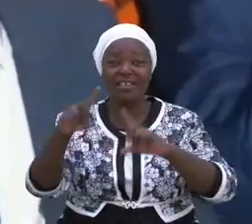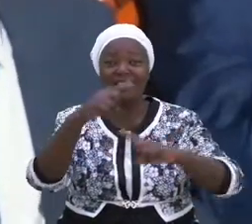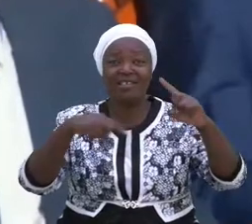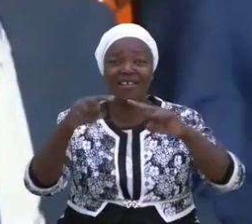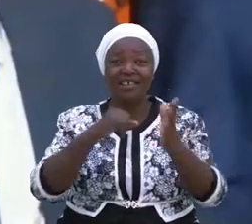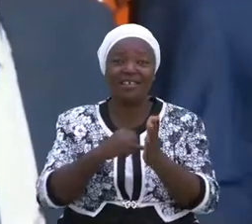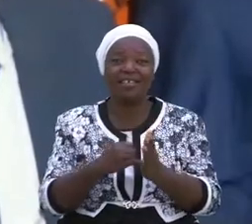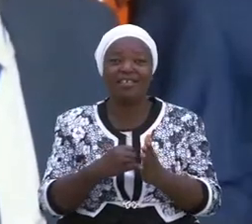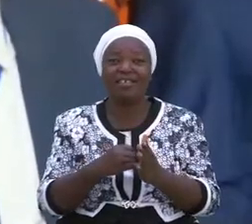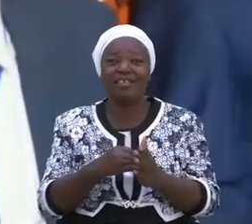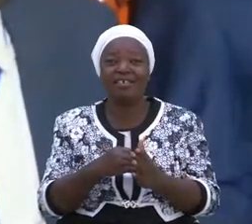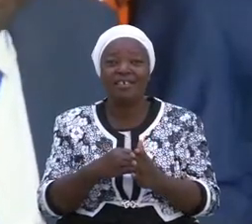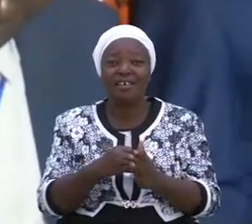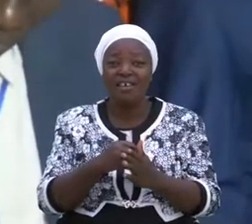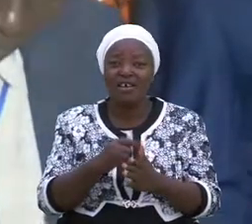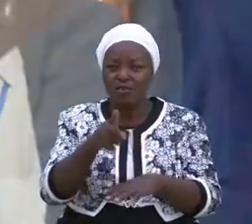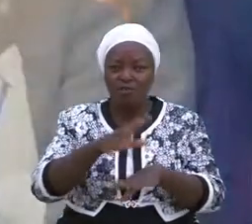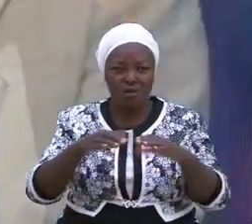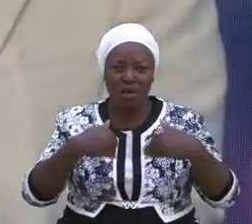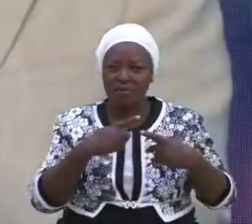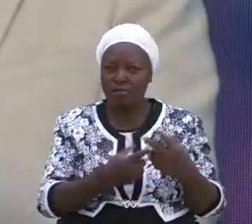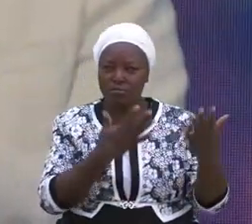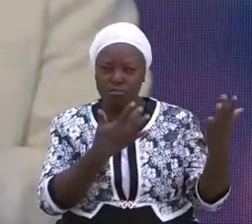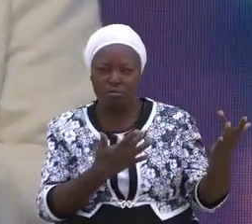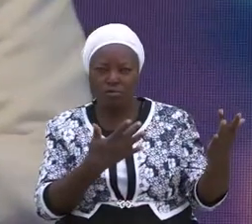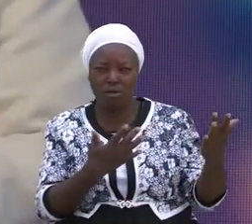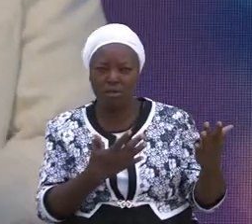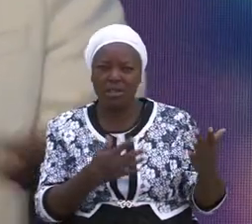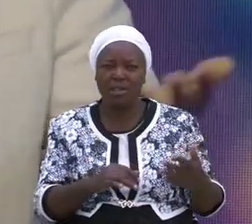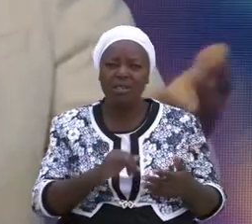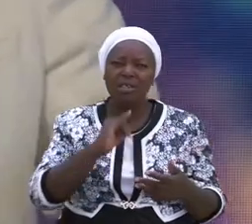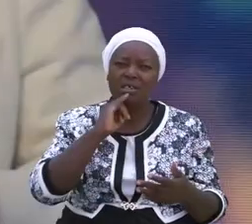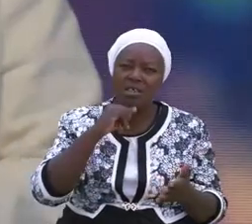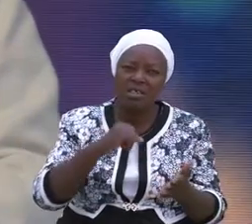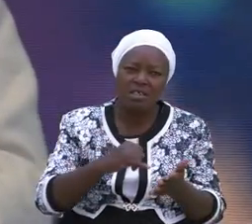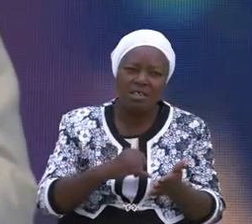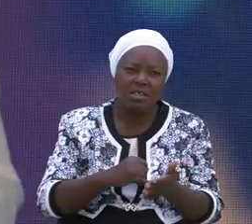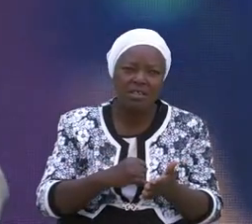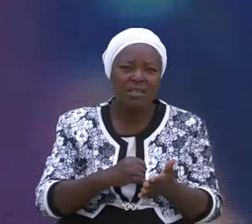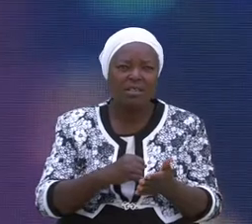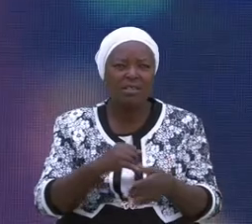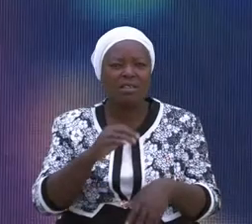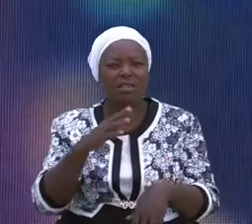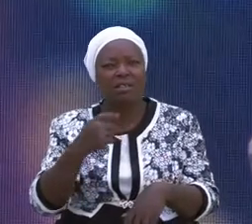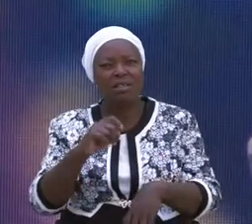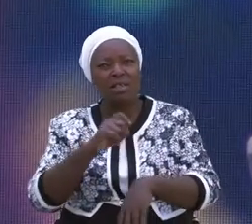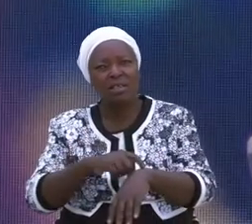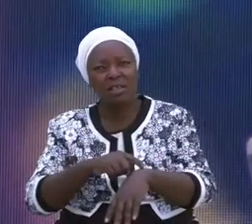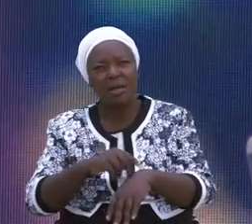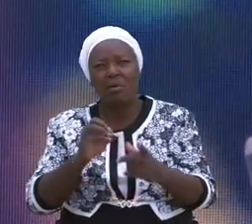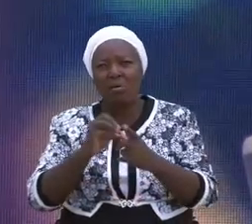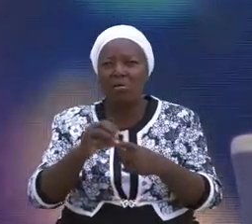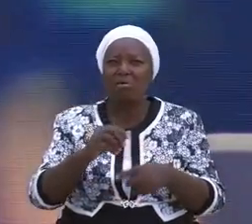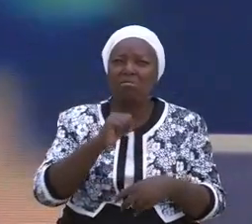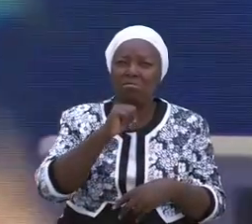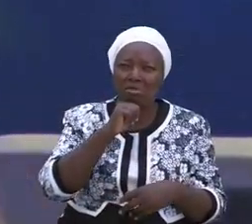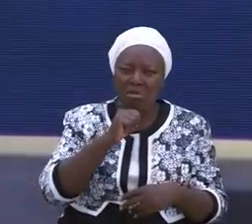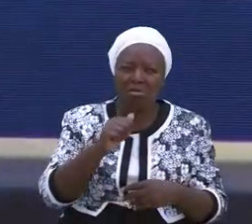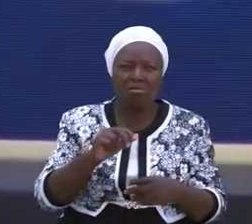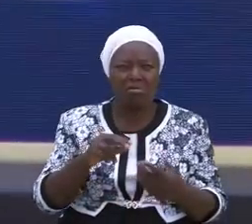don't have to wait. Is this the season or is this not the season?